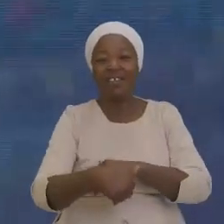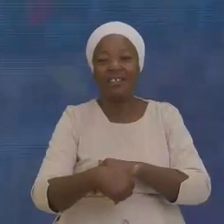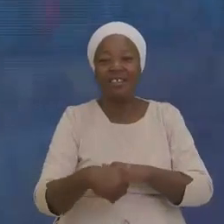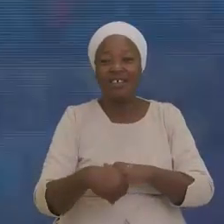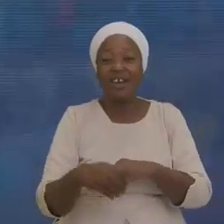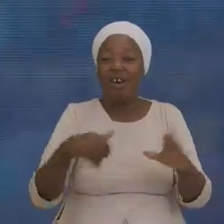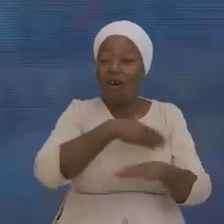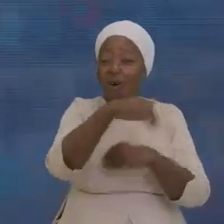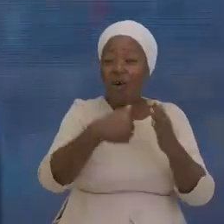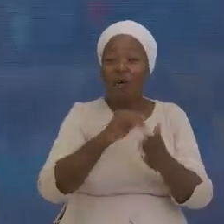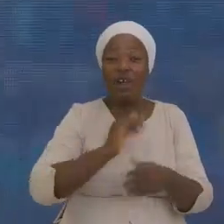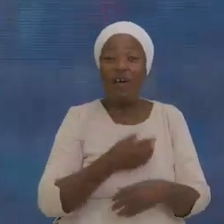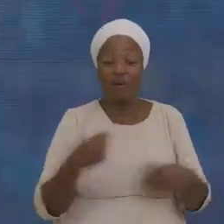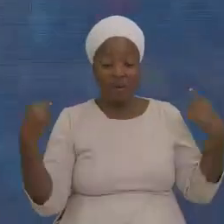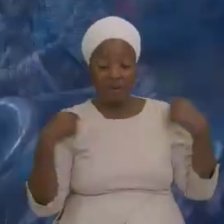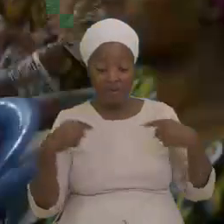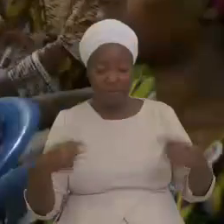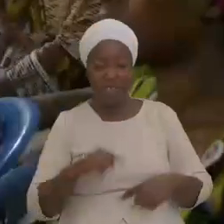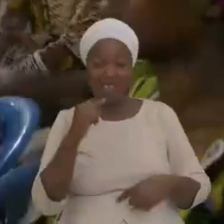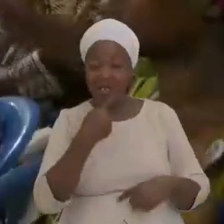our misery, everything will go.